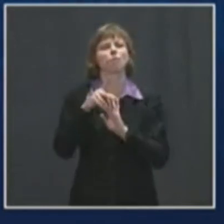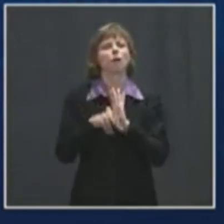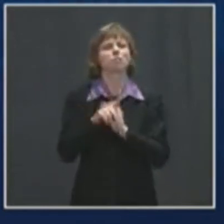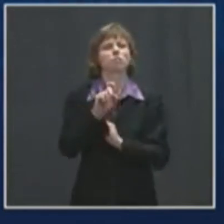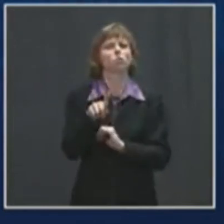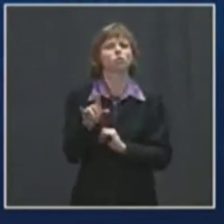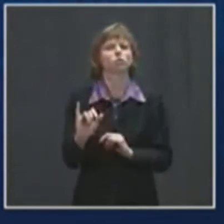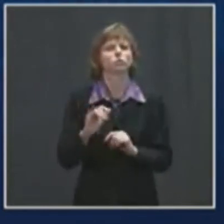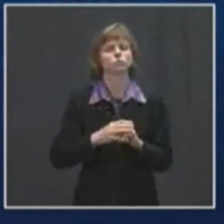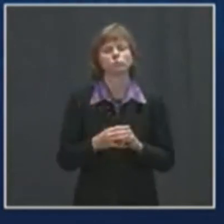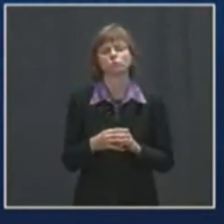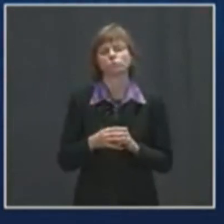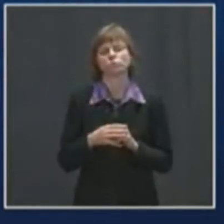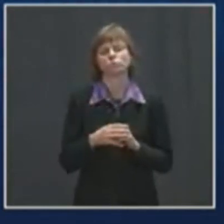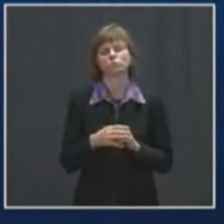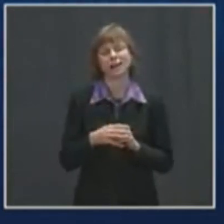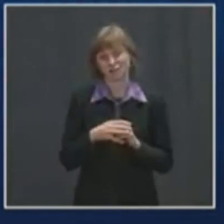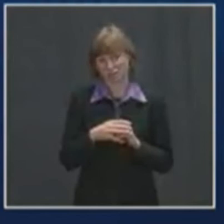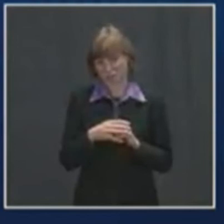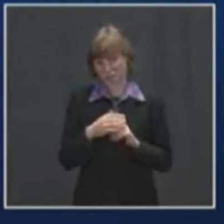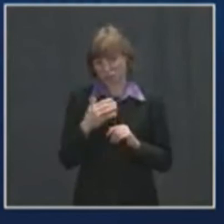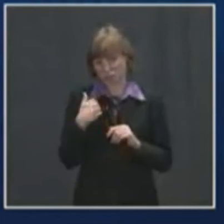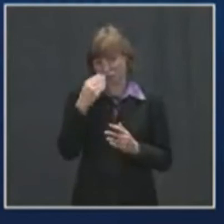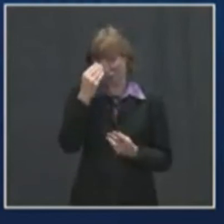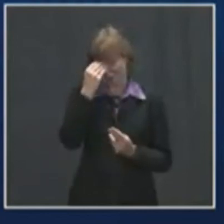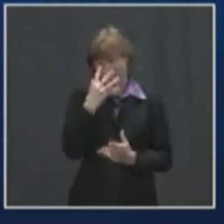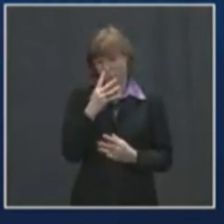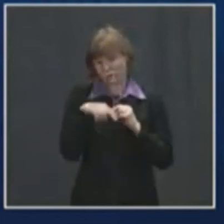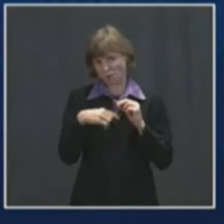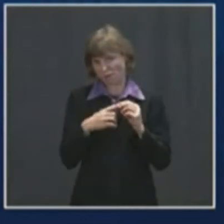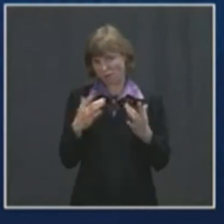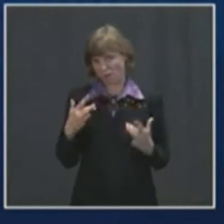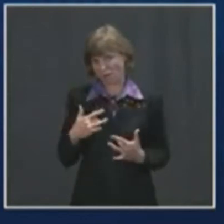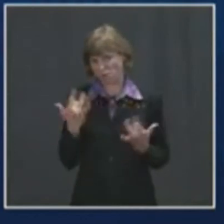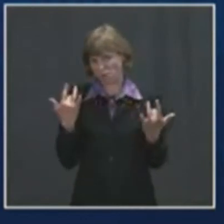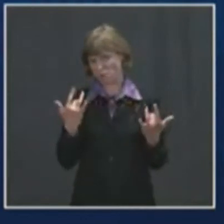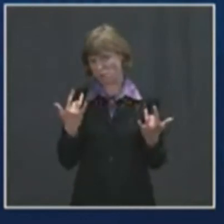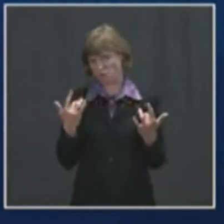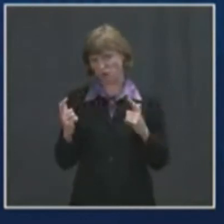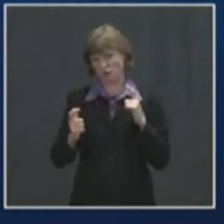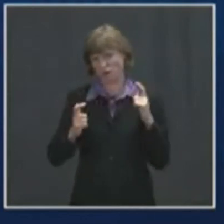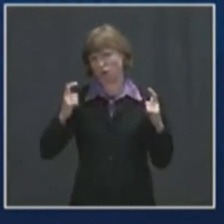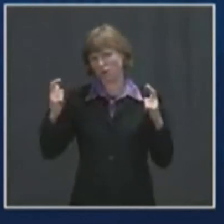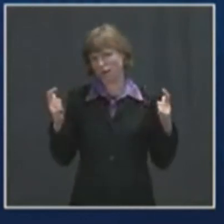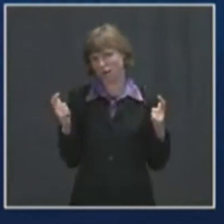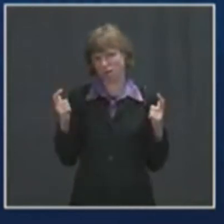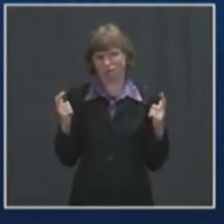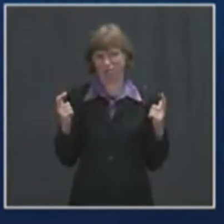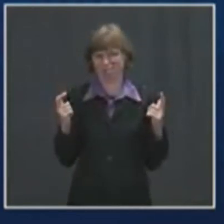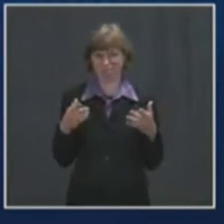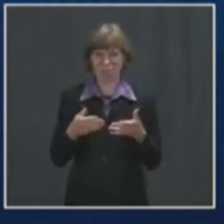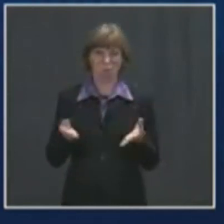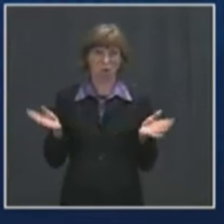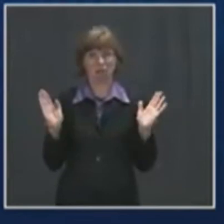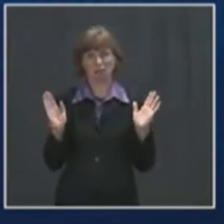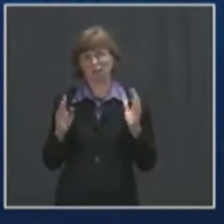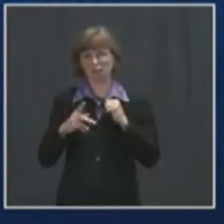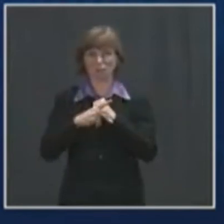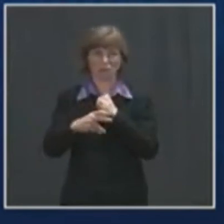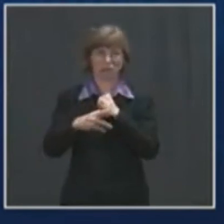there any update on the state of a large-scale public sort of PR media